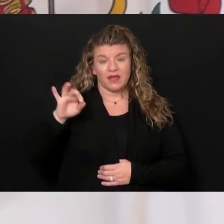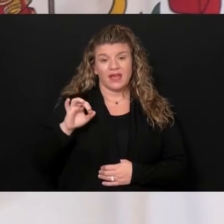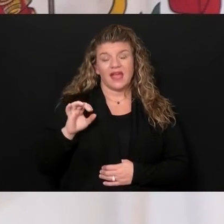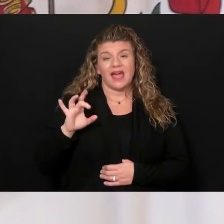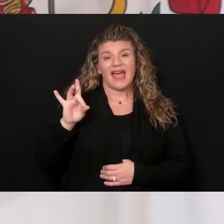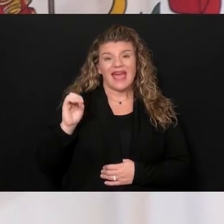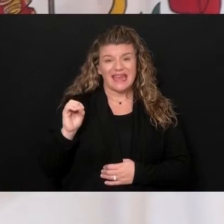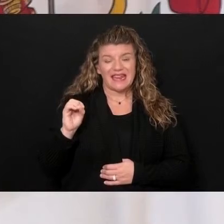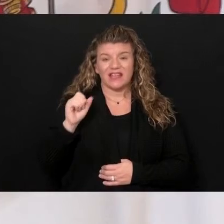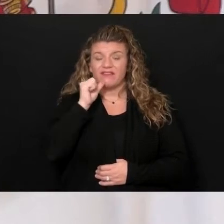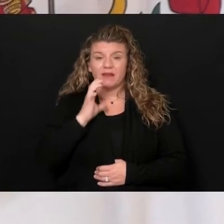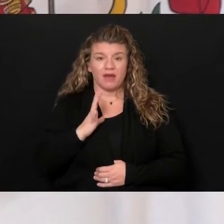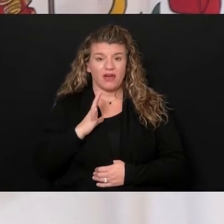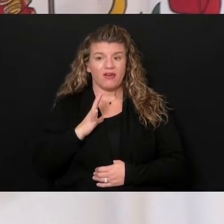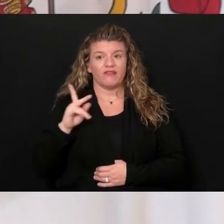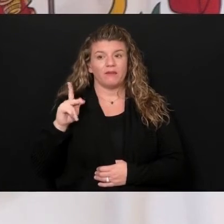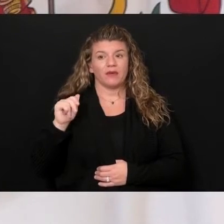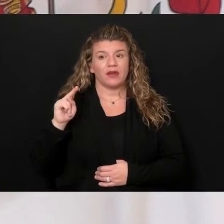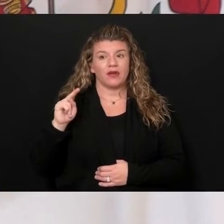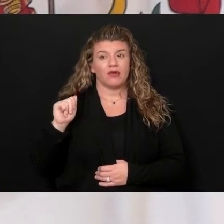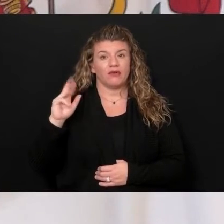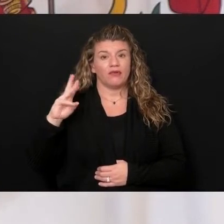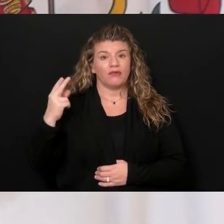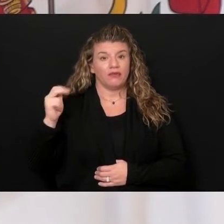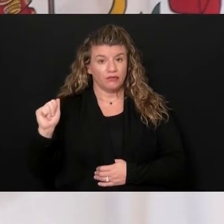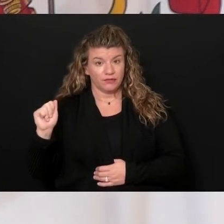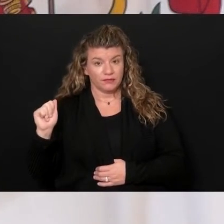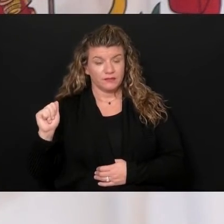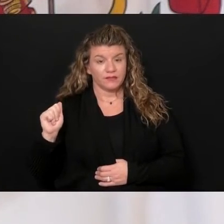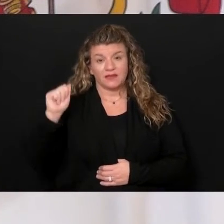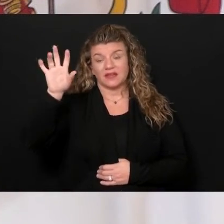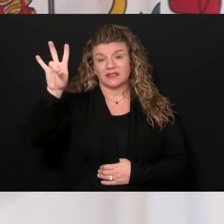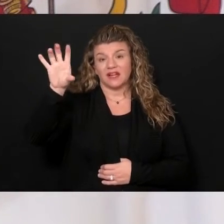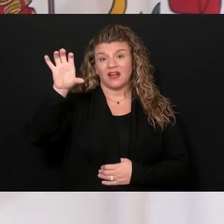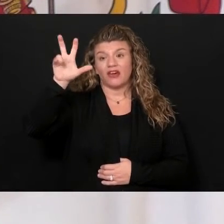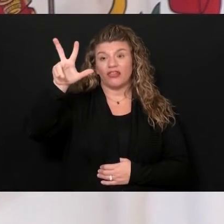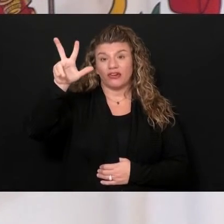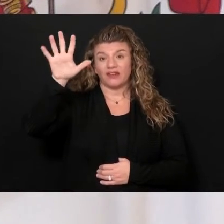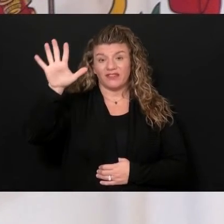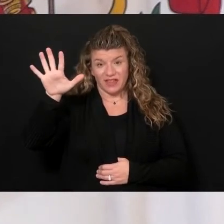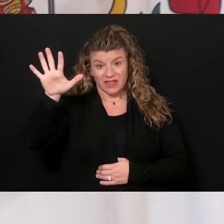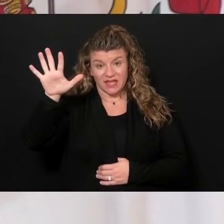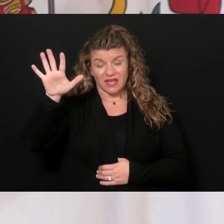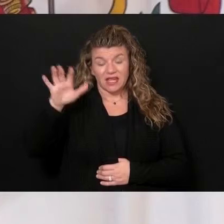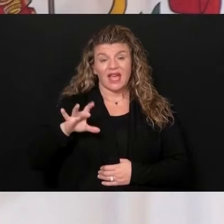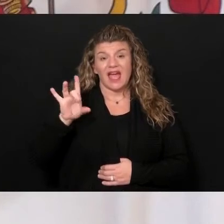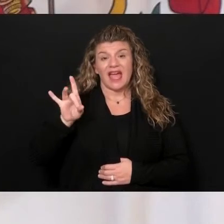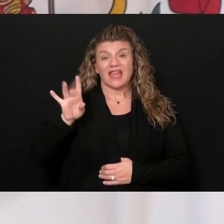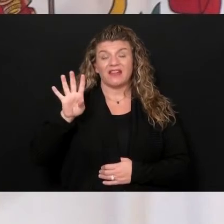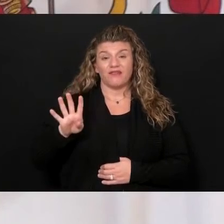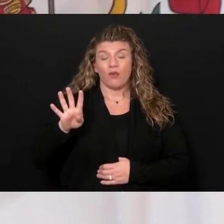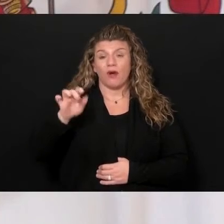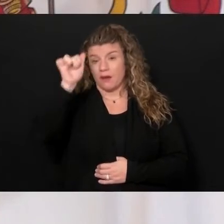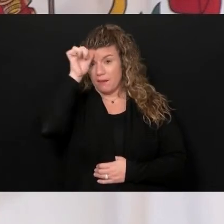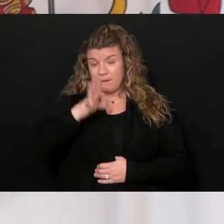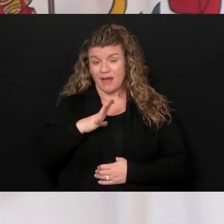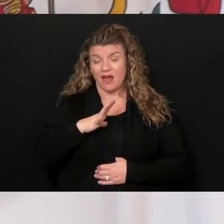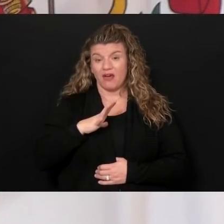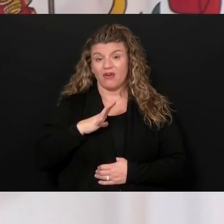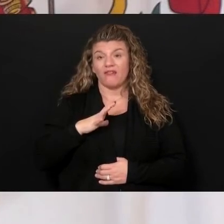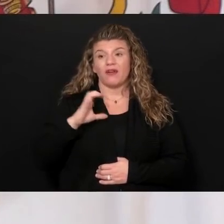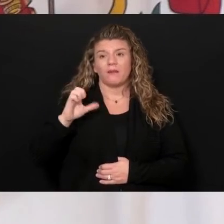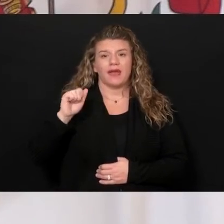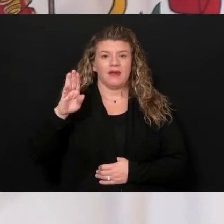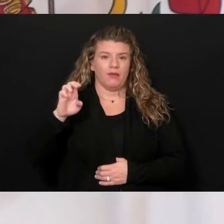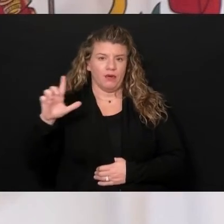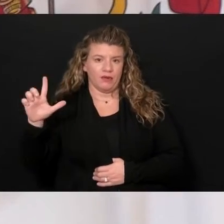an 80-year-old female from Kanawha County. And our 735th death is an 84-year-old male from